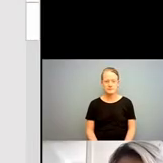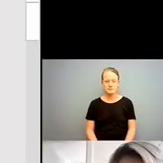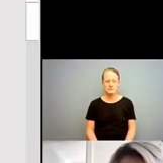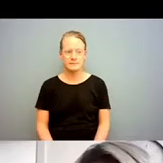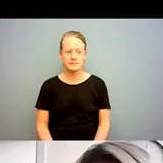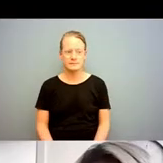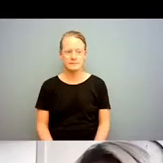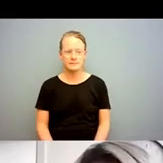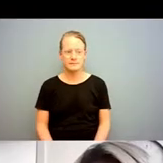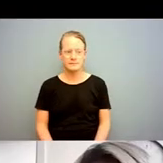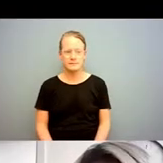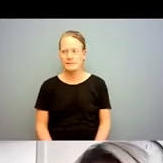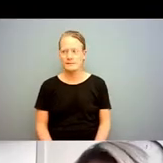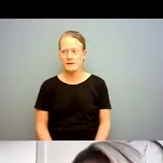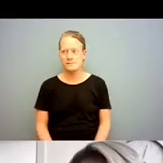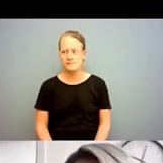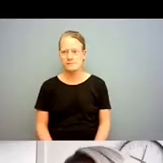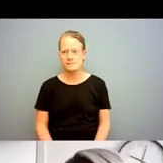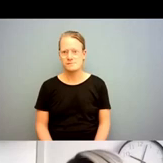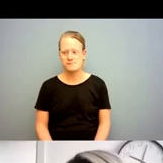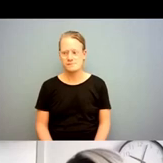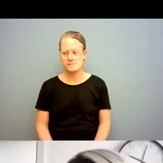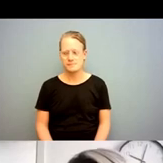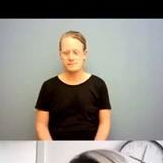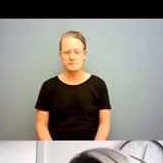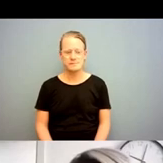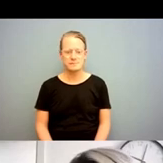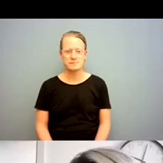Yes. I only had a day